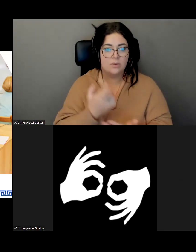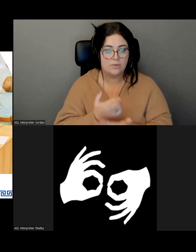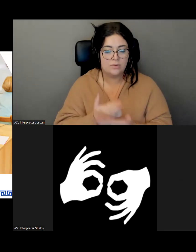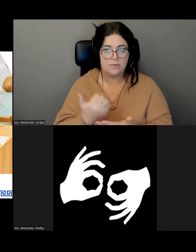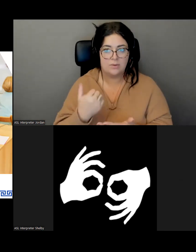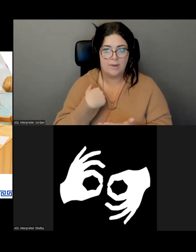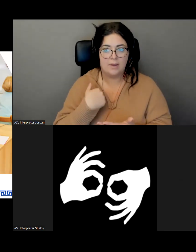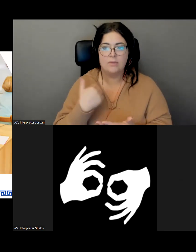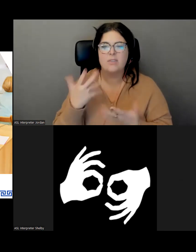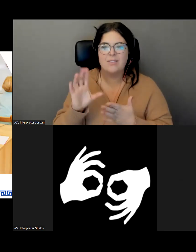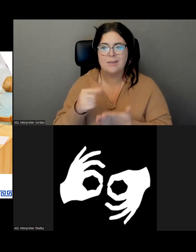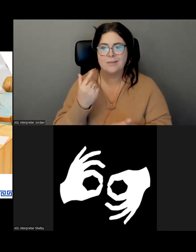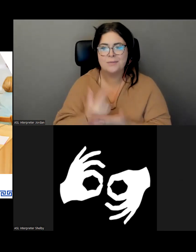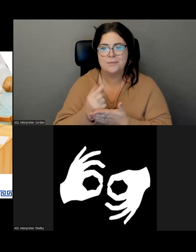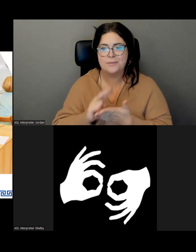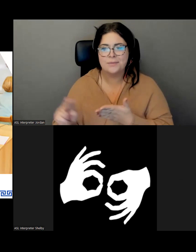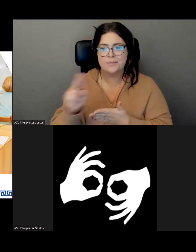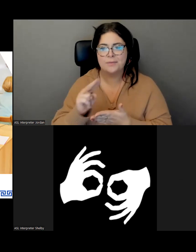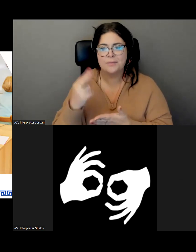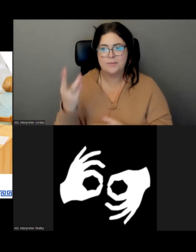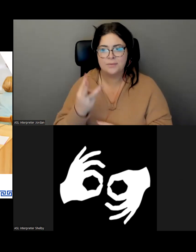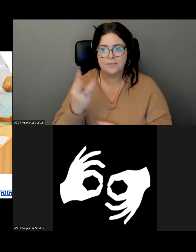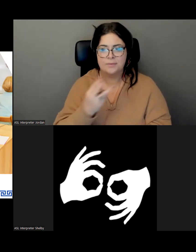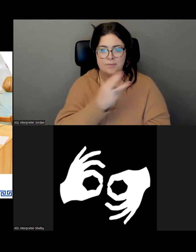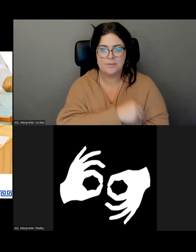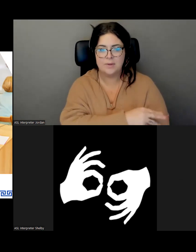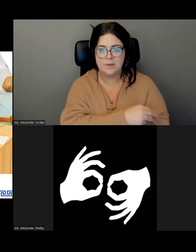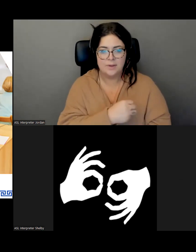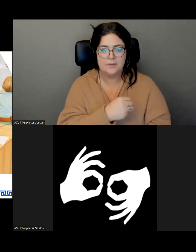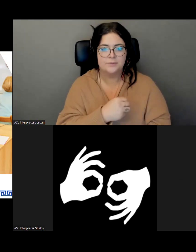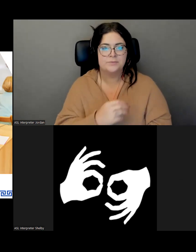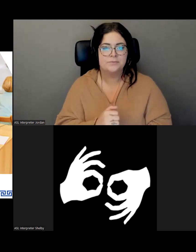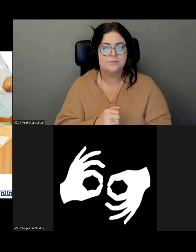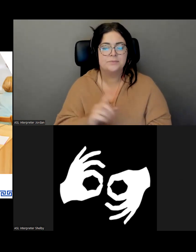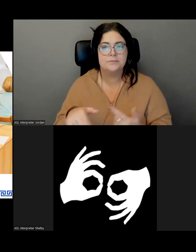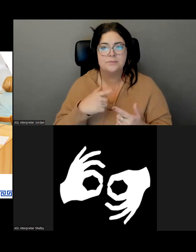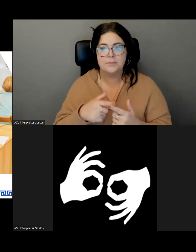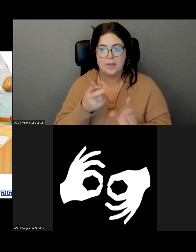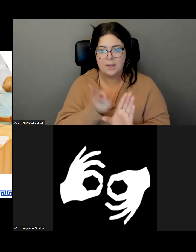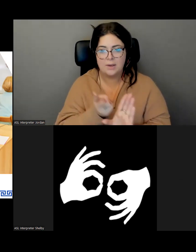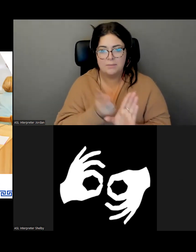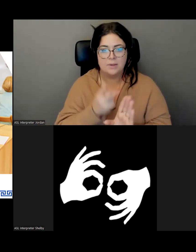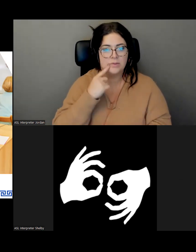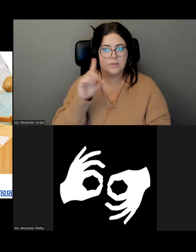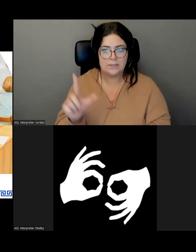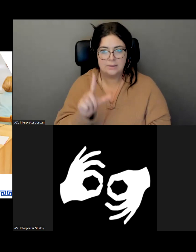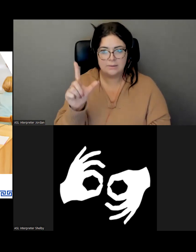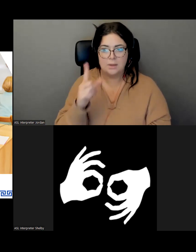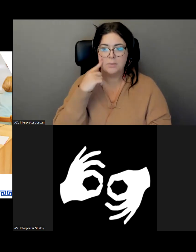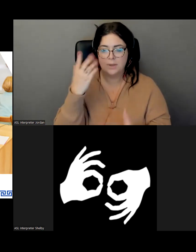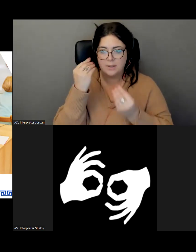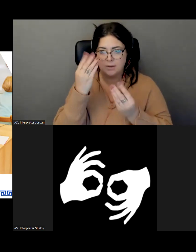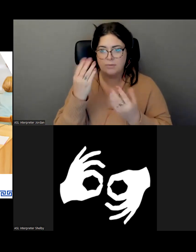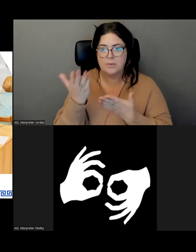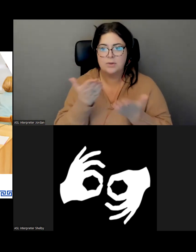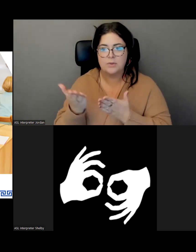an undergraduate degree from the University of Winnipeg in Manitoba and later received a master's in library and information services at